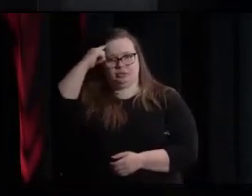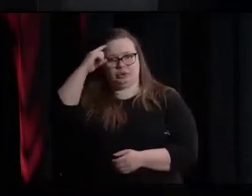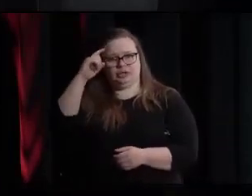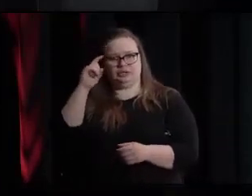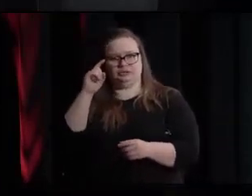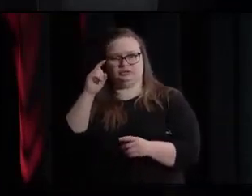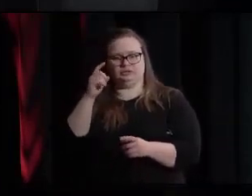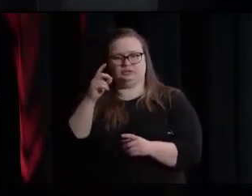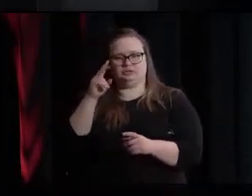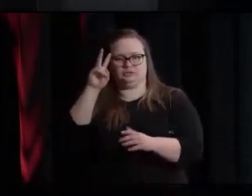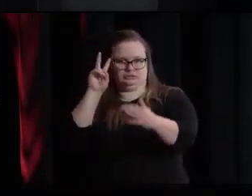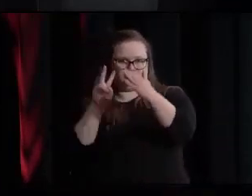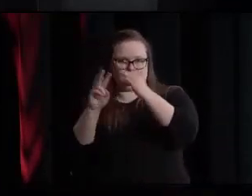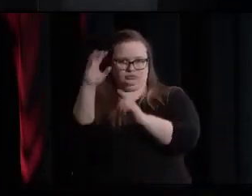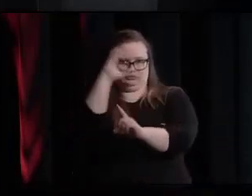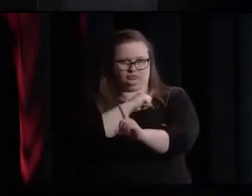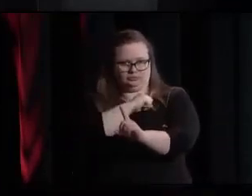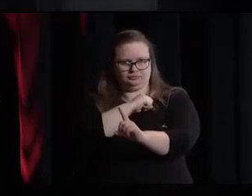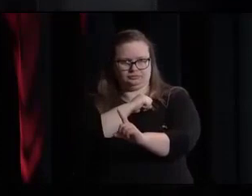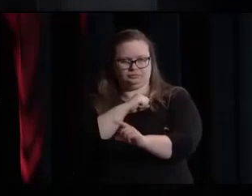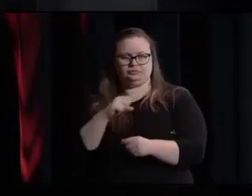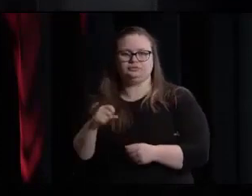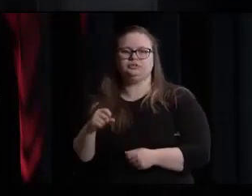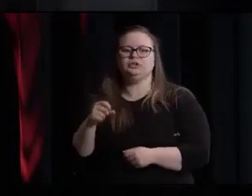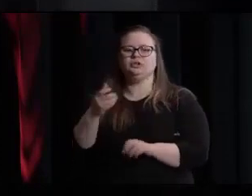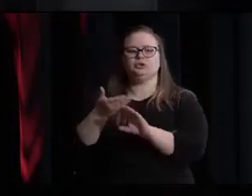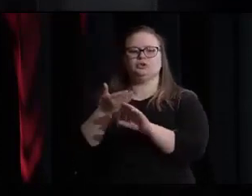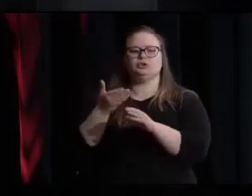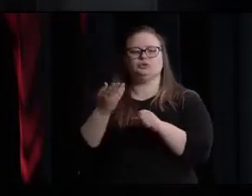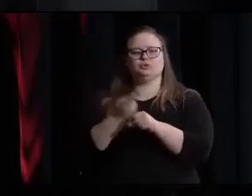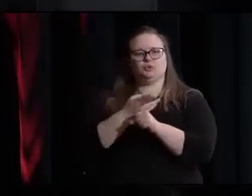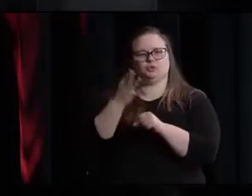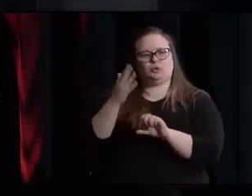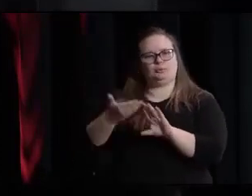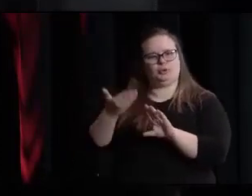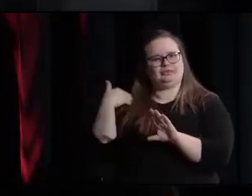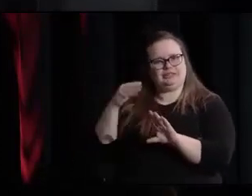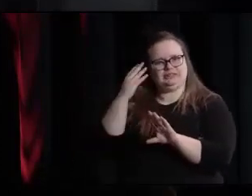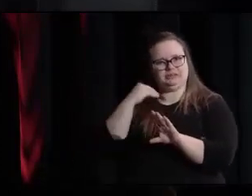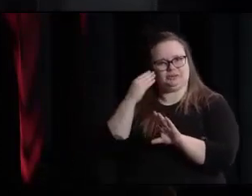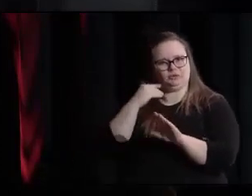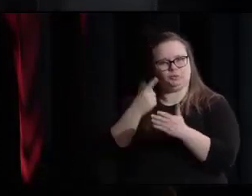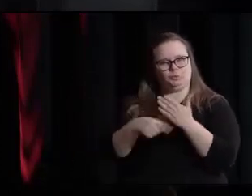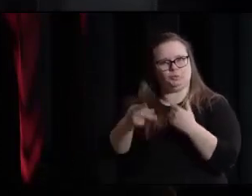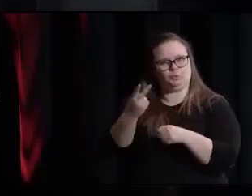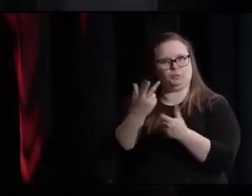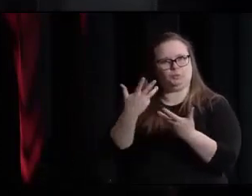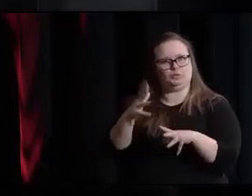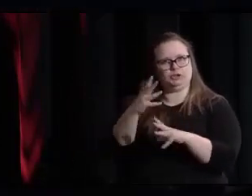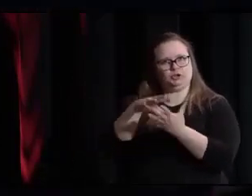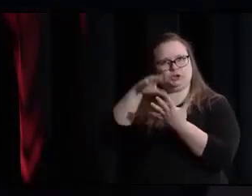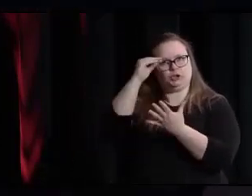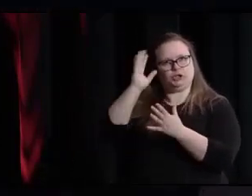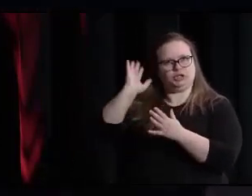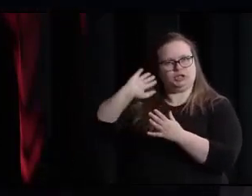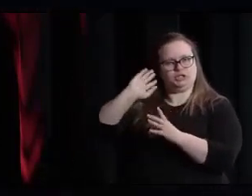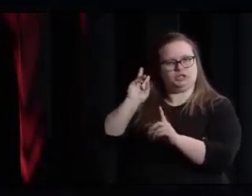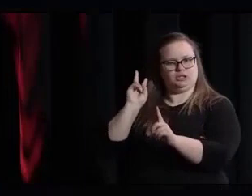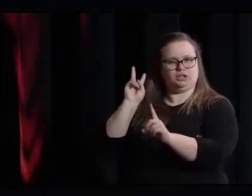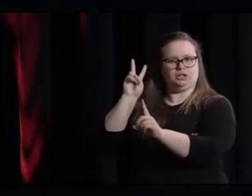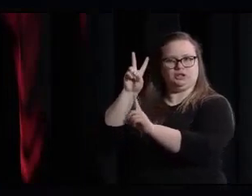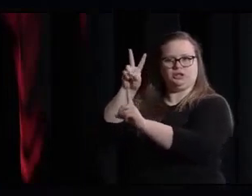your previous experience and applies what you have learned, what you've experienced in the past to